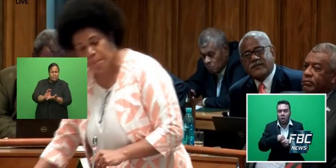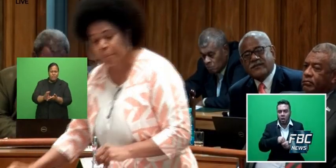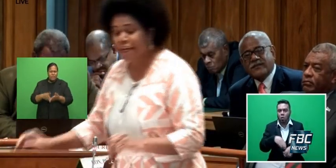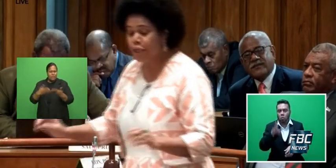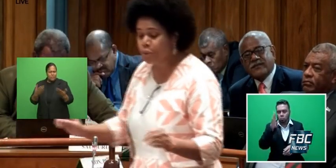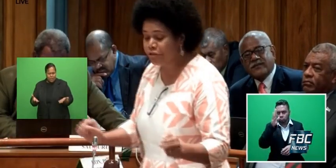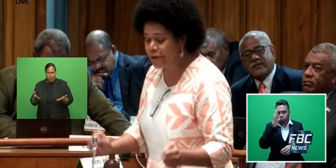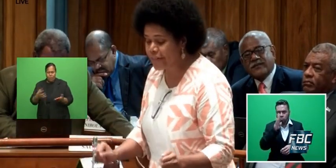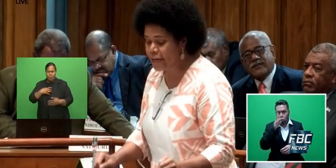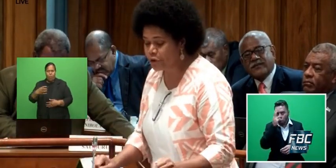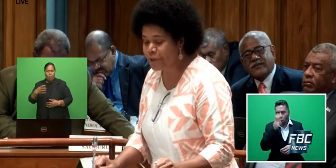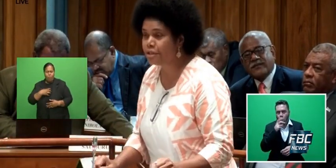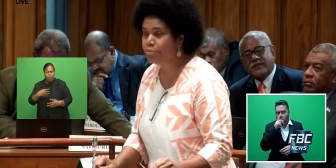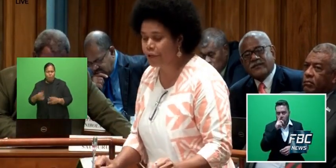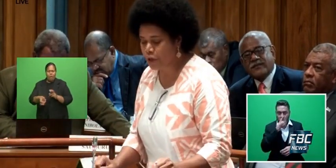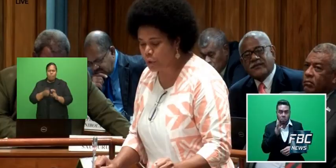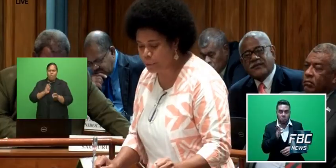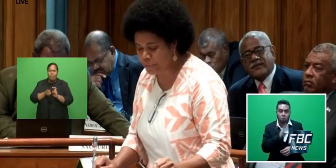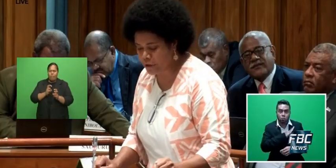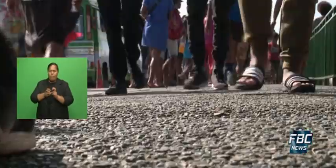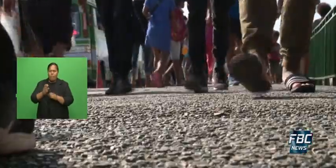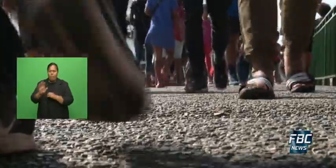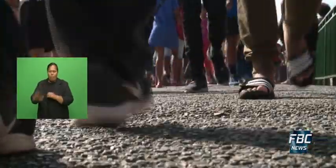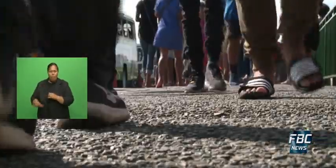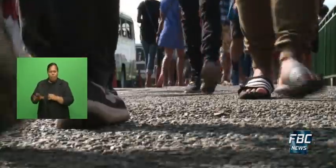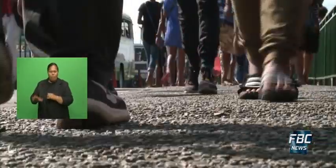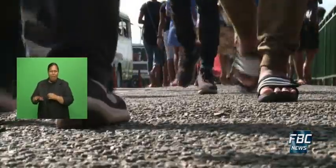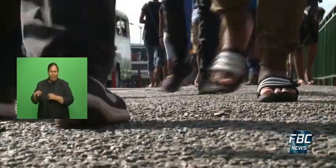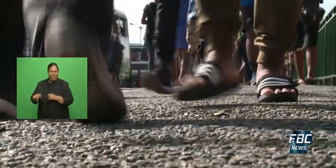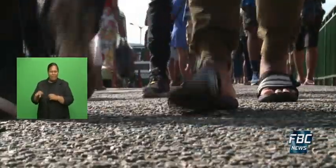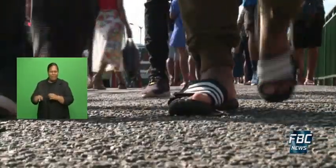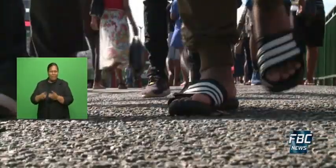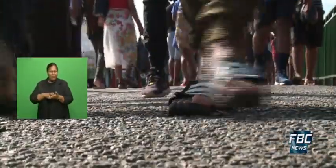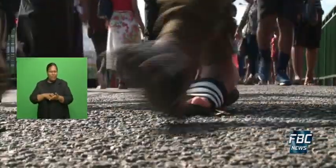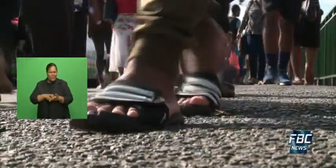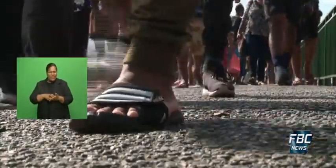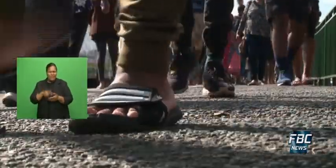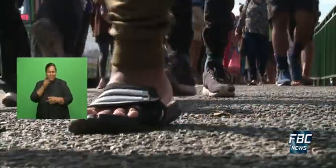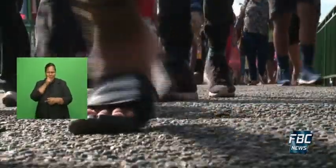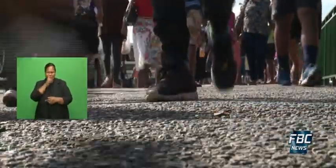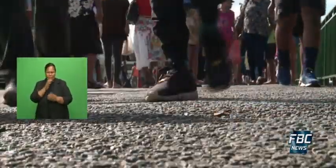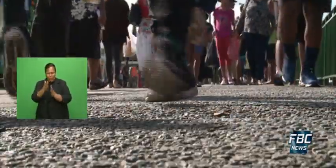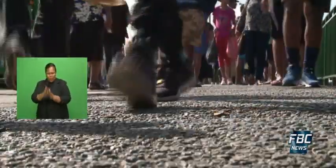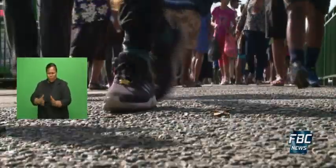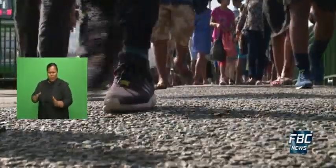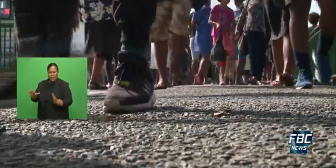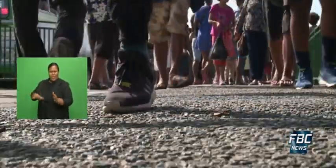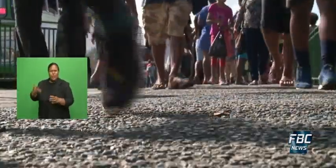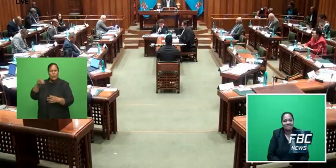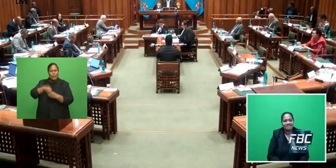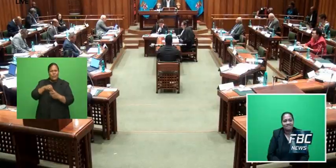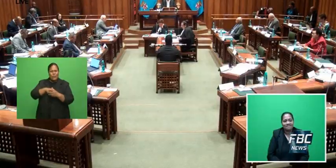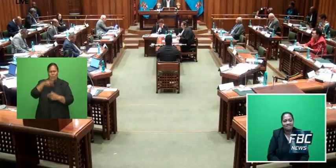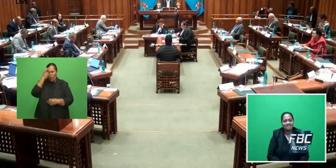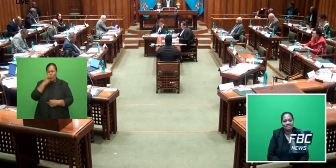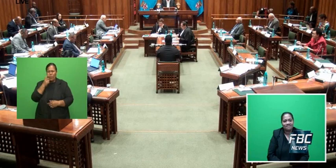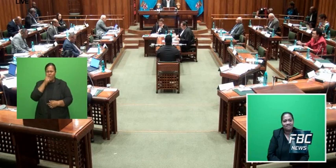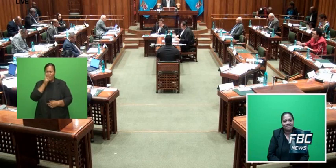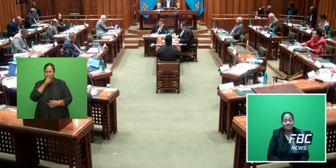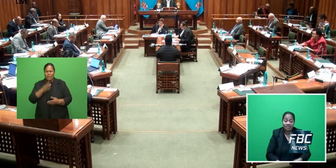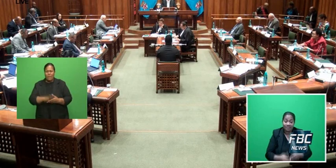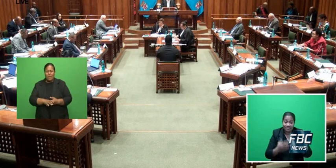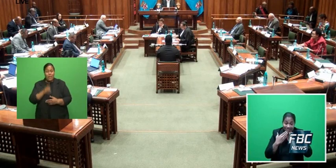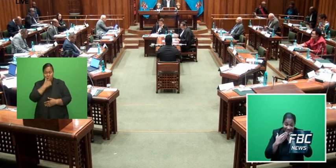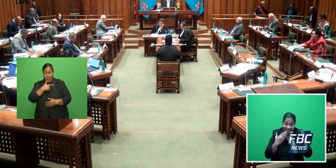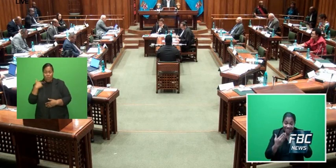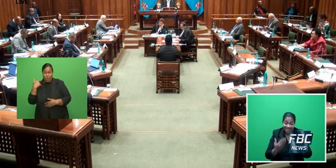the vulnerability of a largely ignored portion of the Fijian population, including the elderly. She went on to claim that this will